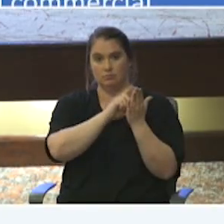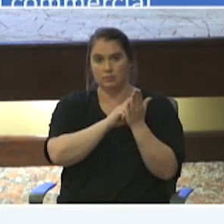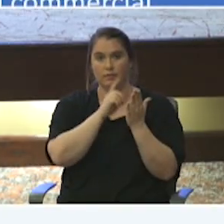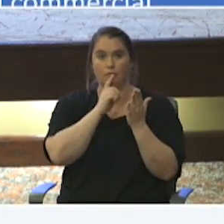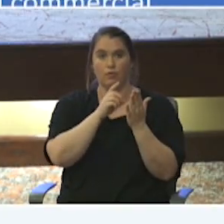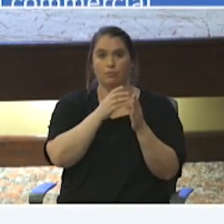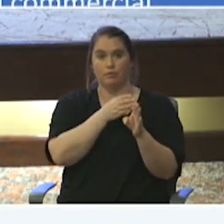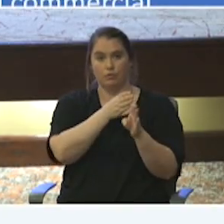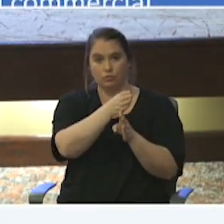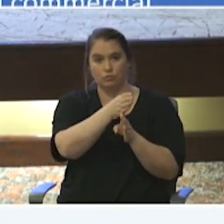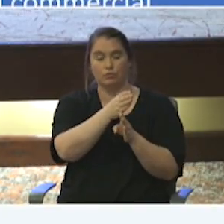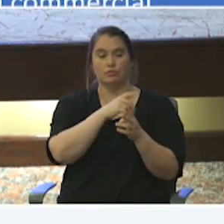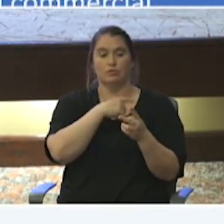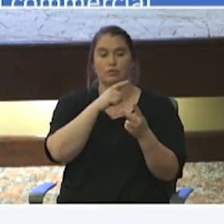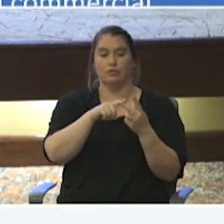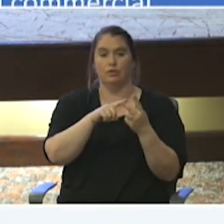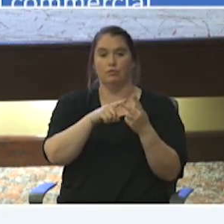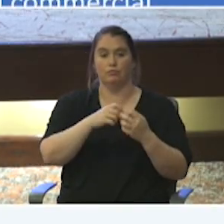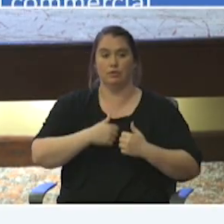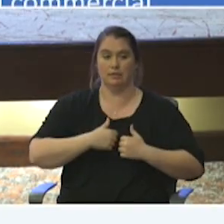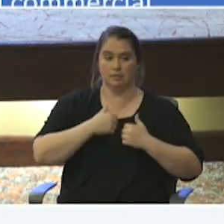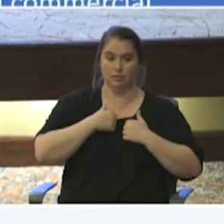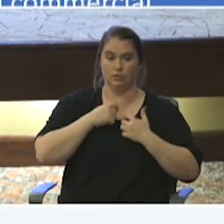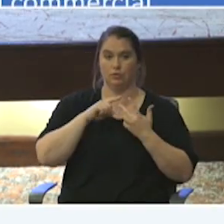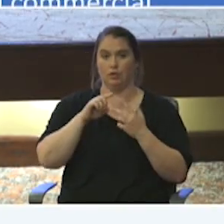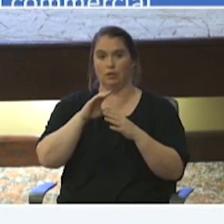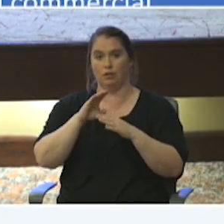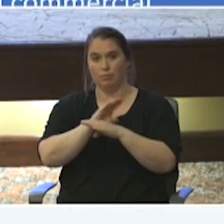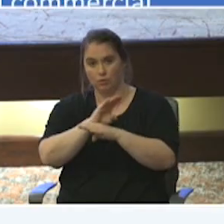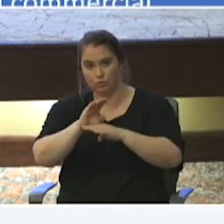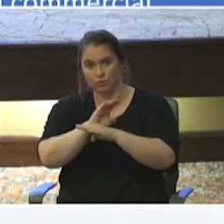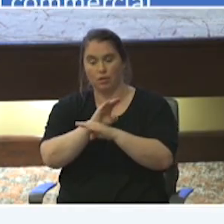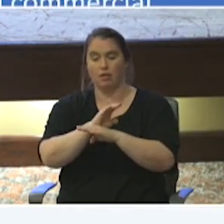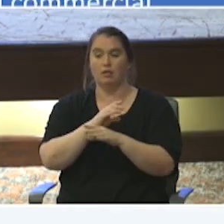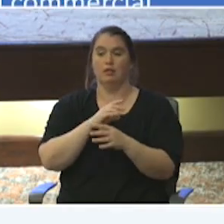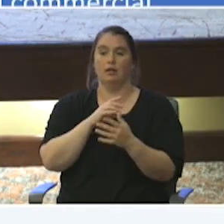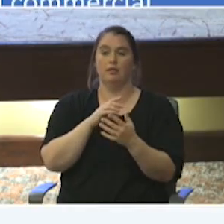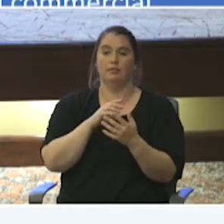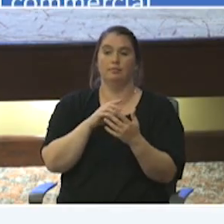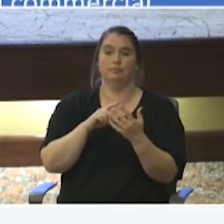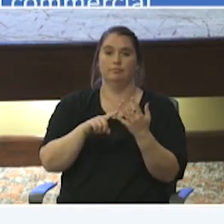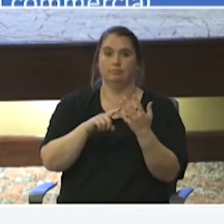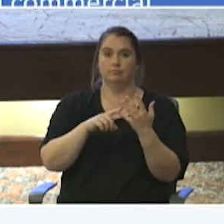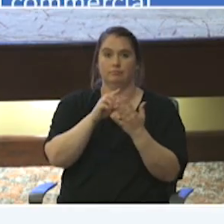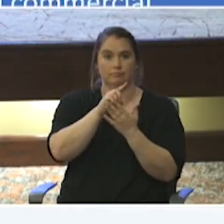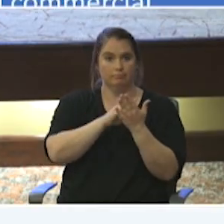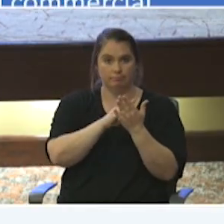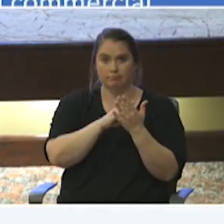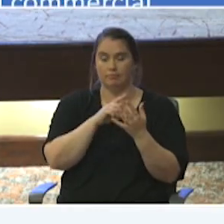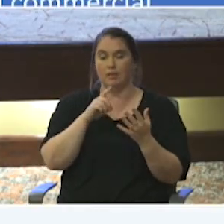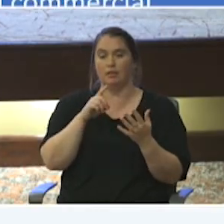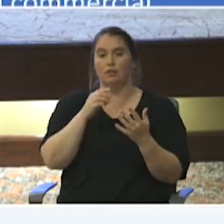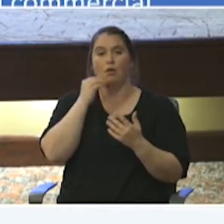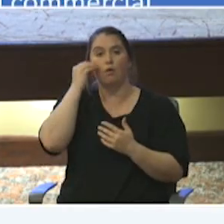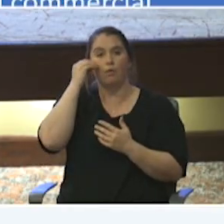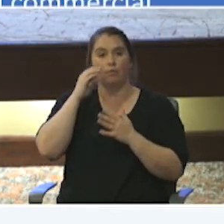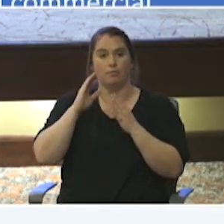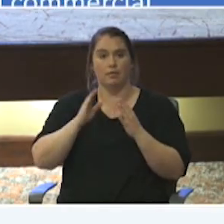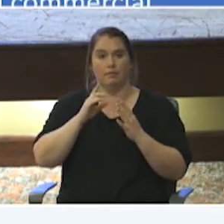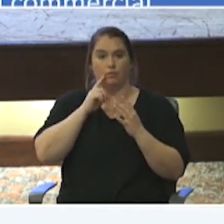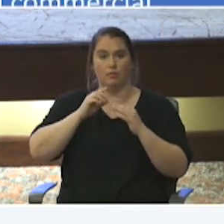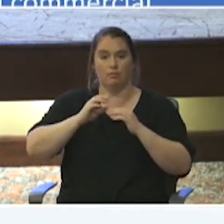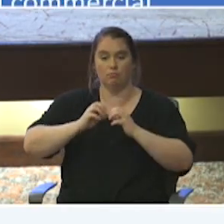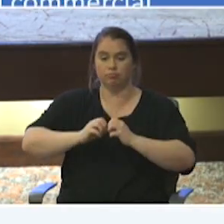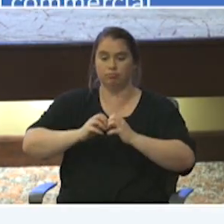board with residential and commercial builders. Scott Bland, who's a local home builder,